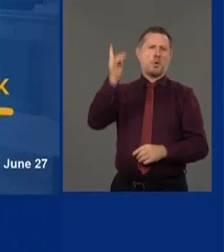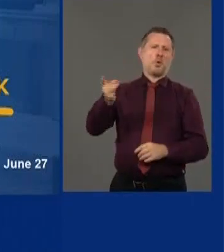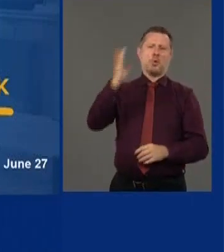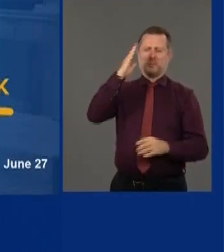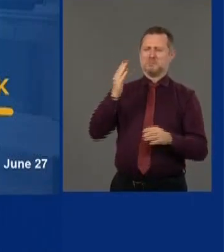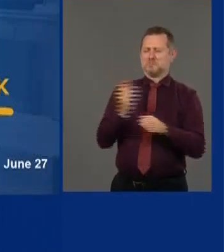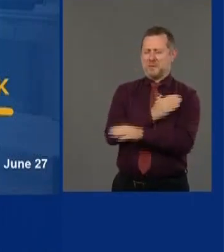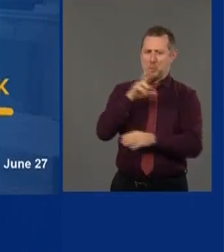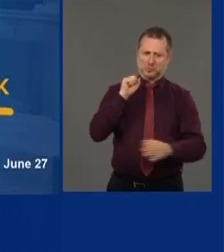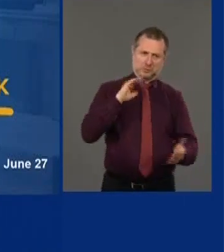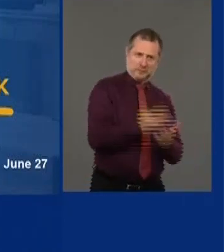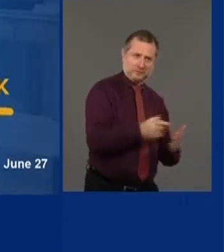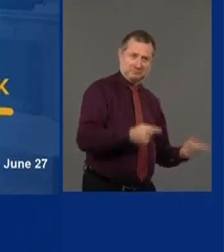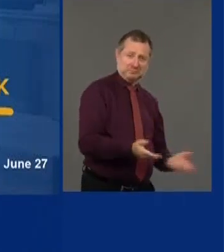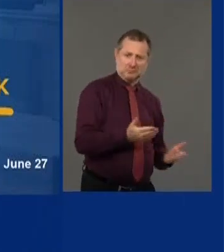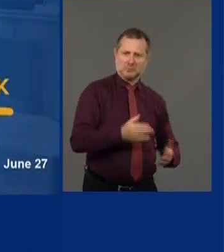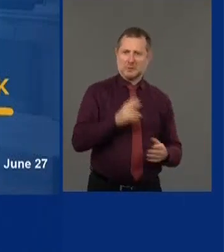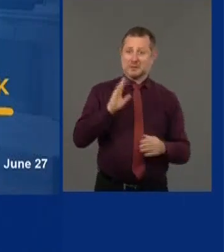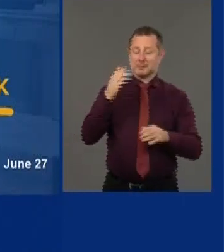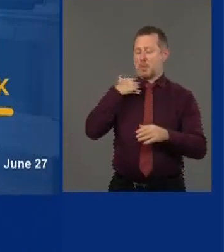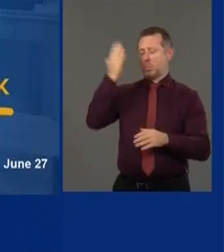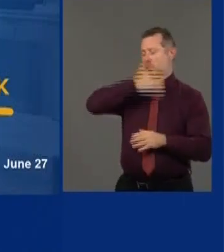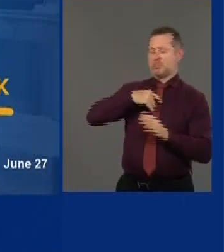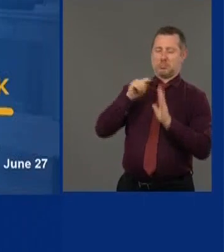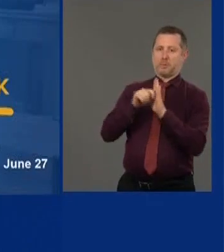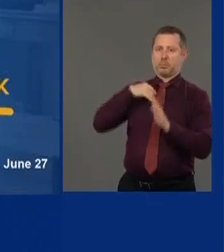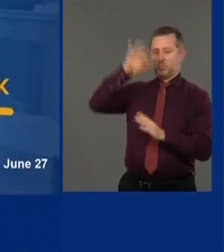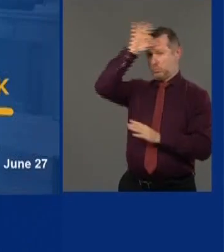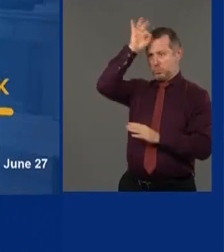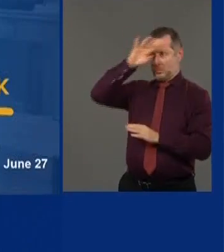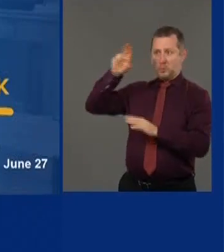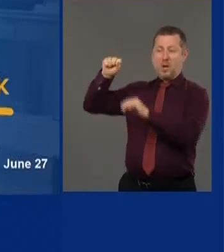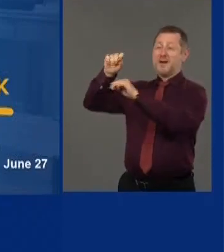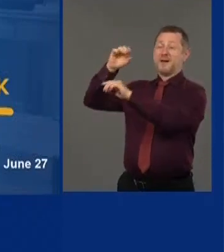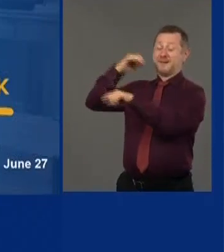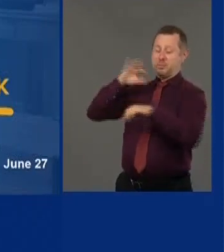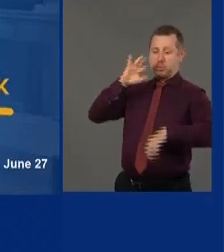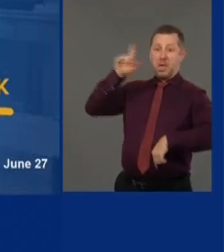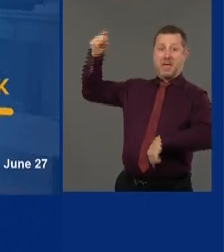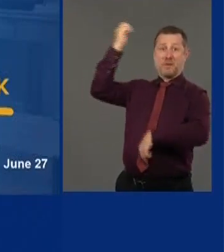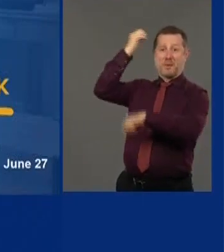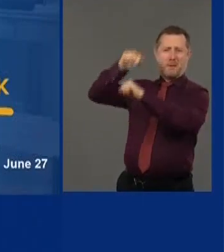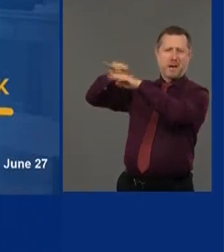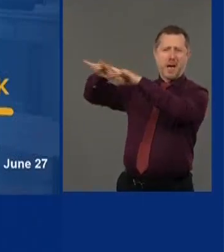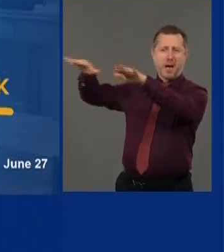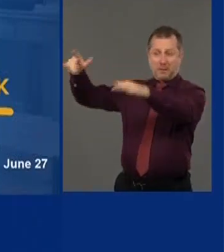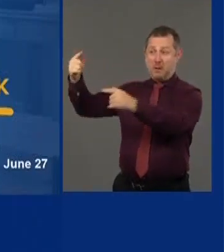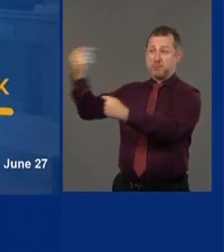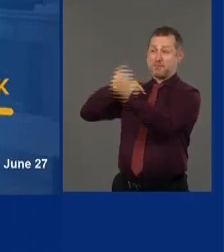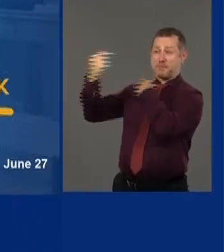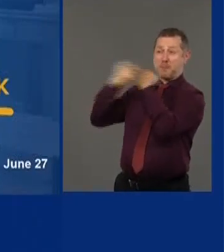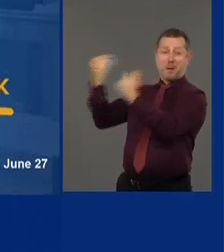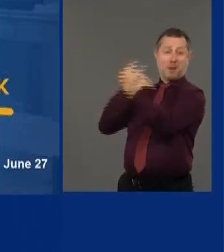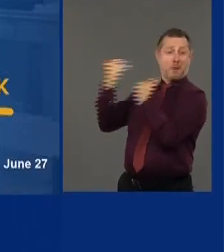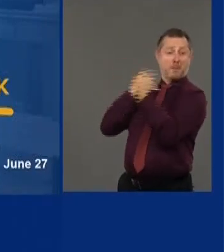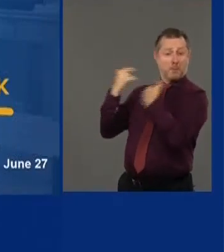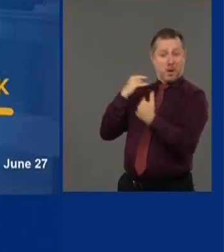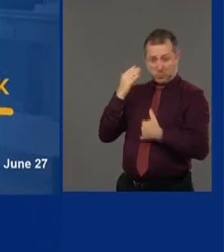we didn't know it, but the virus went from China to Europe, came to New York from Europe. That's why we had that big